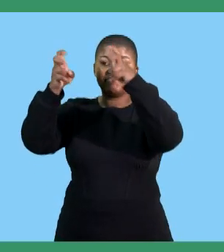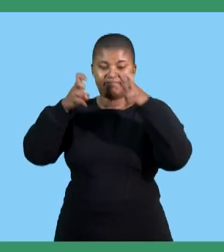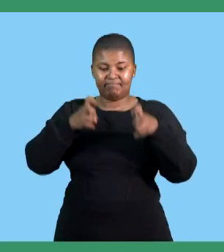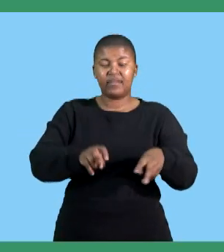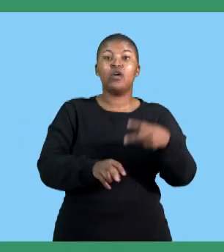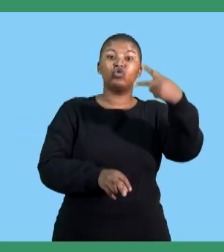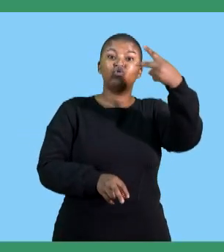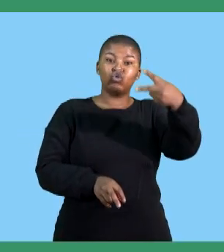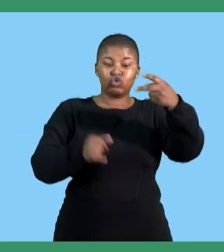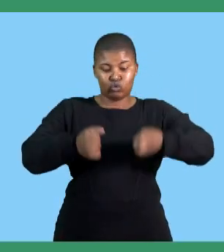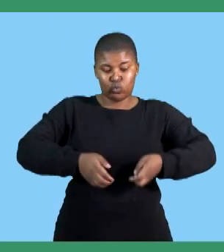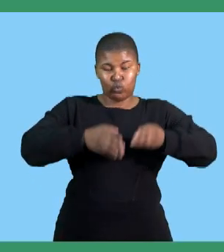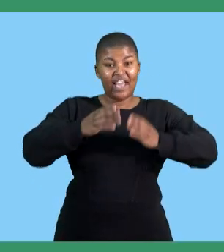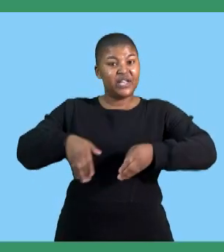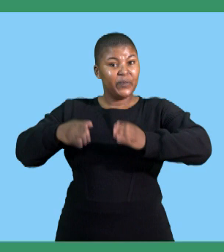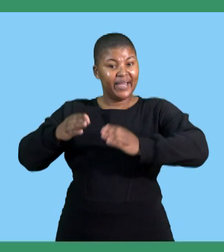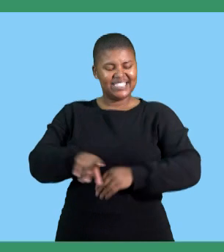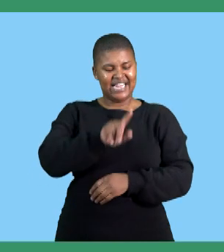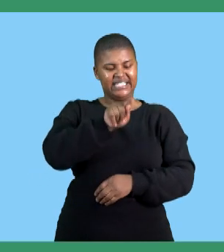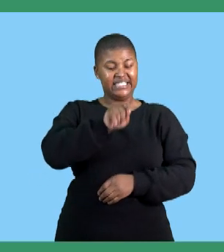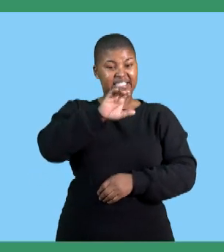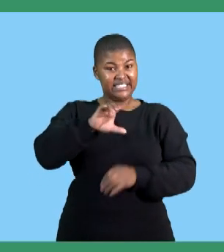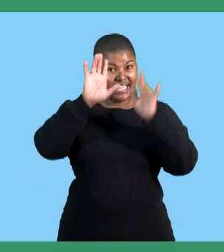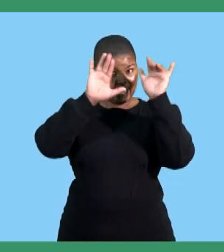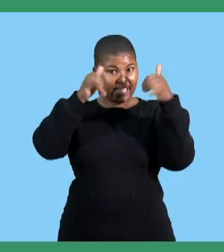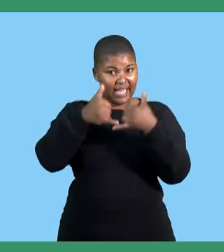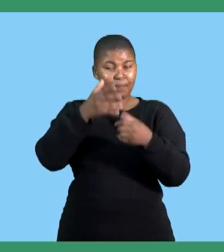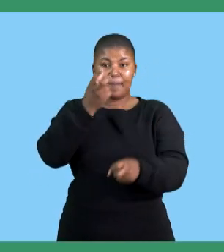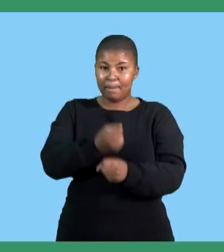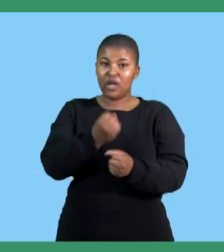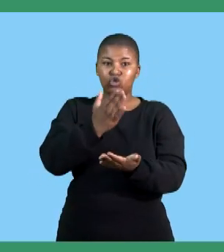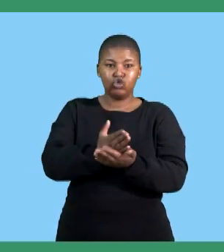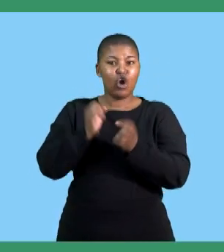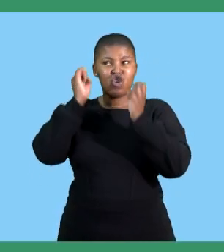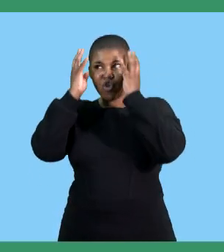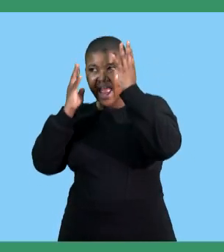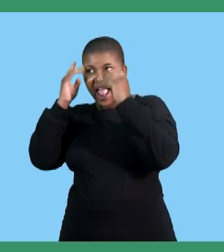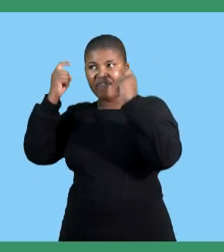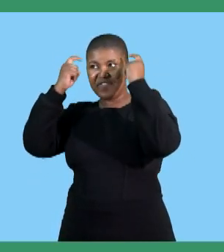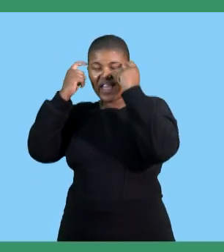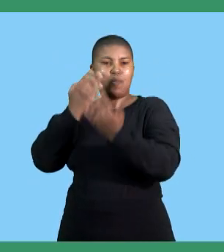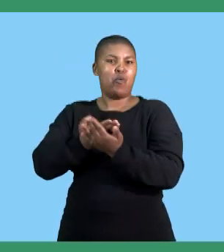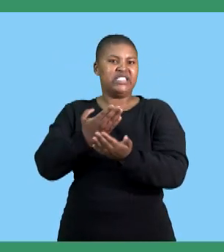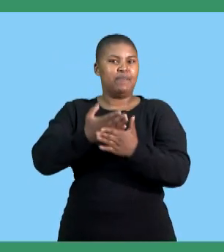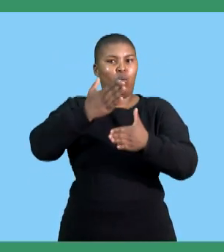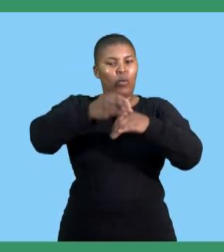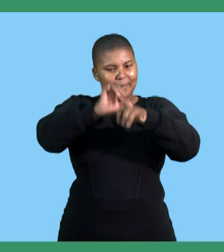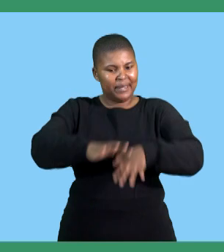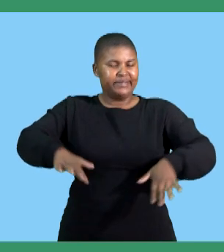ways in which TC creates an environment that stimulates creative thinking in the